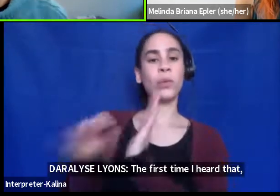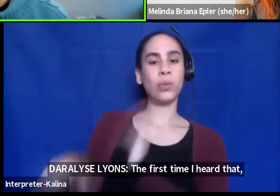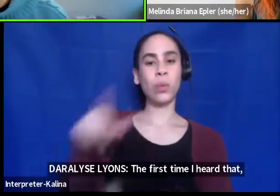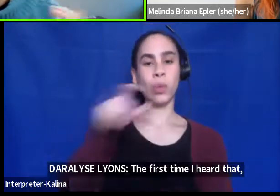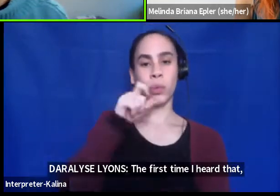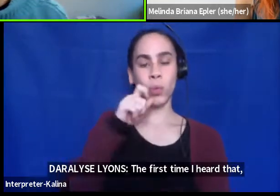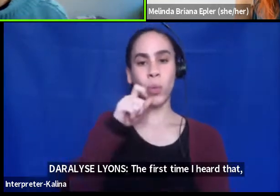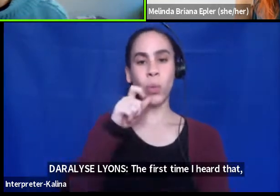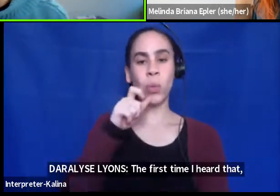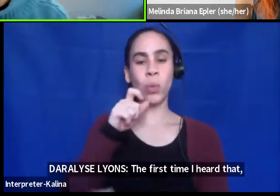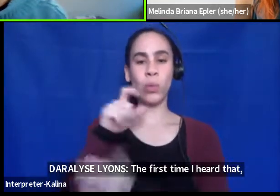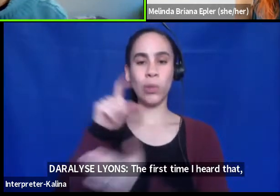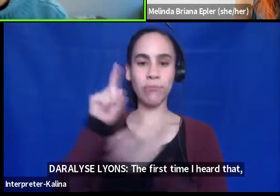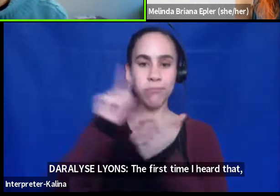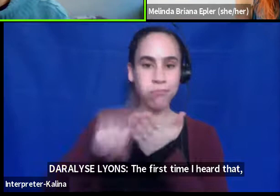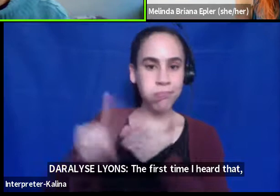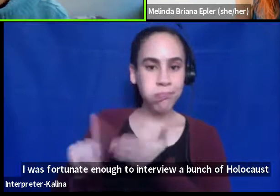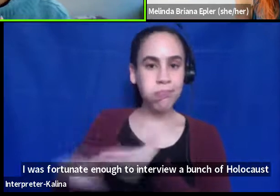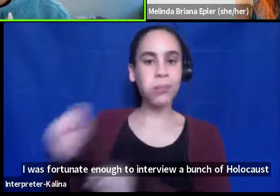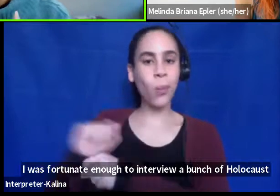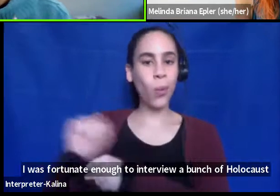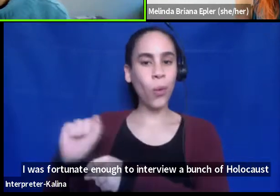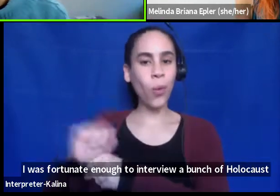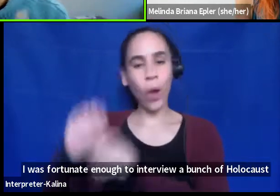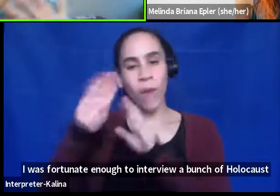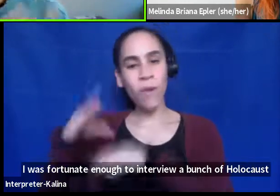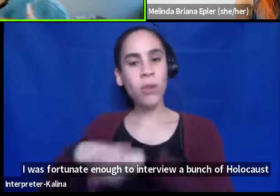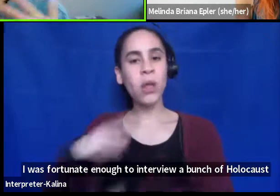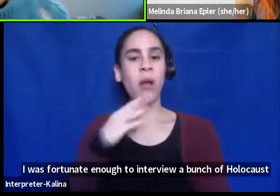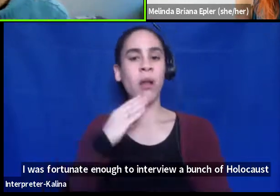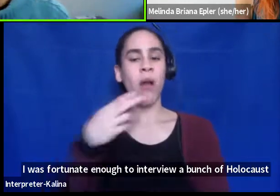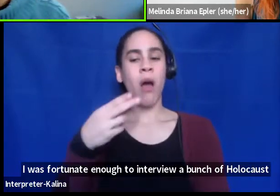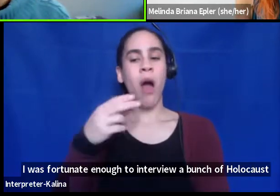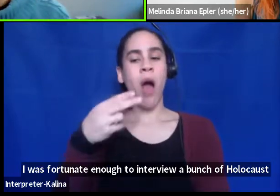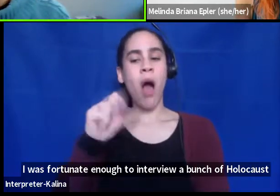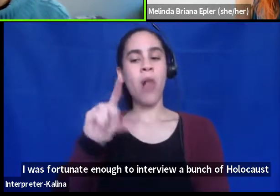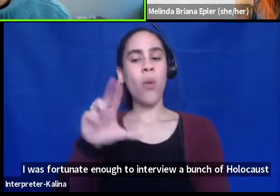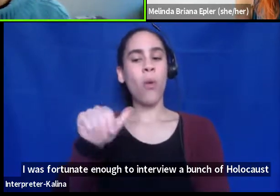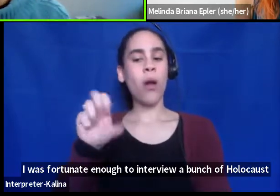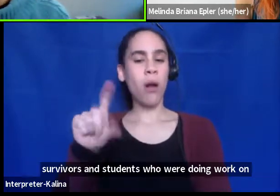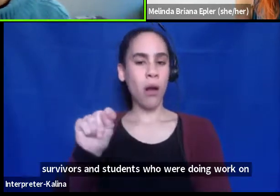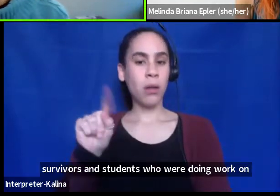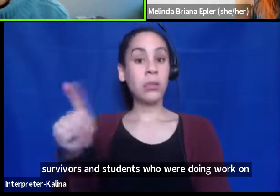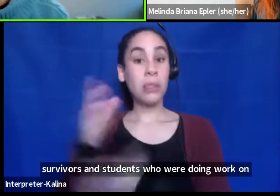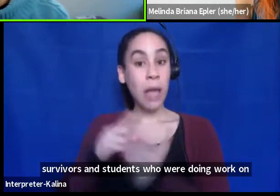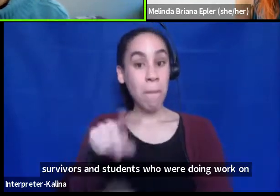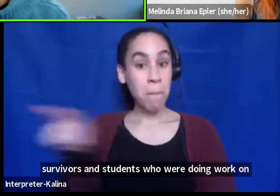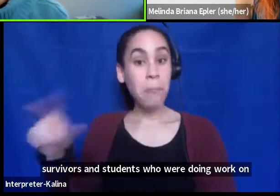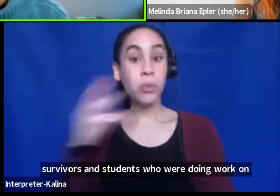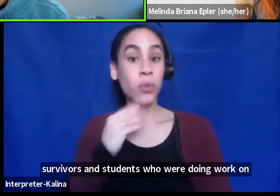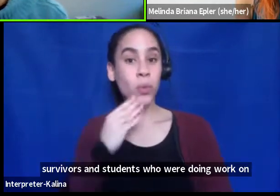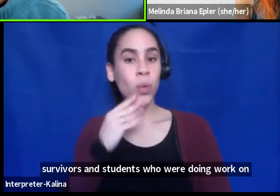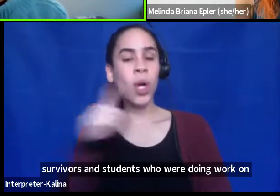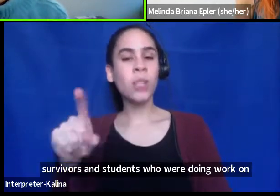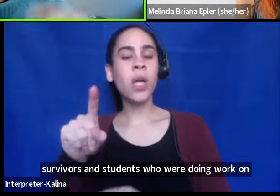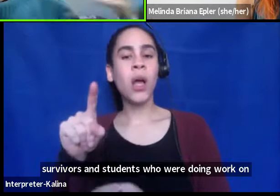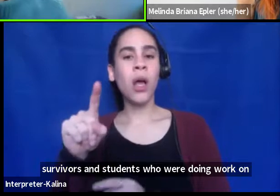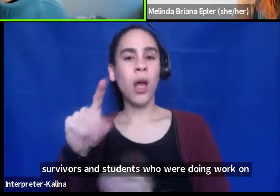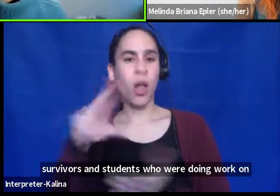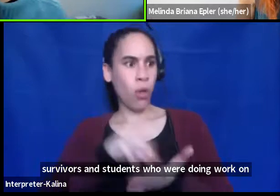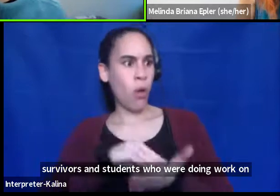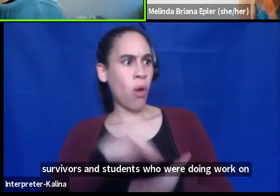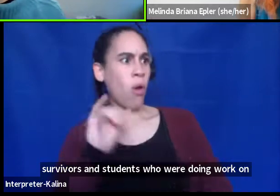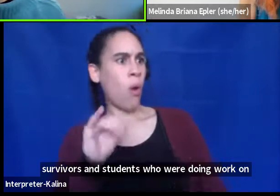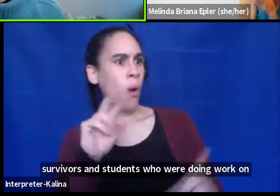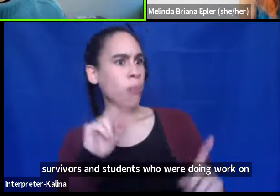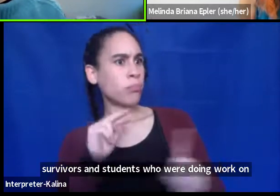the Holocaust. And some of those students were Jewish students who were like learning about this from the perspective of like, oh my goodness, had I been